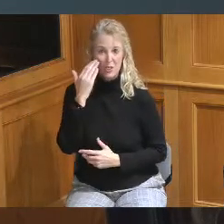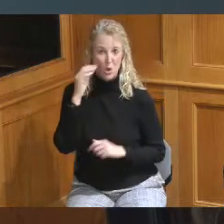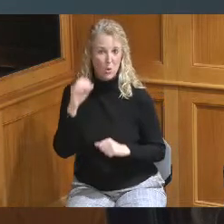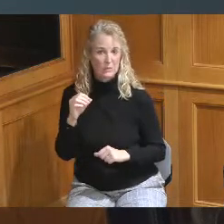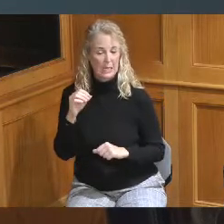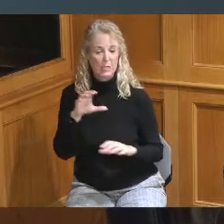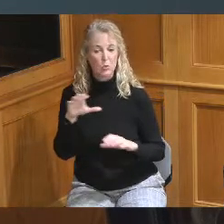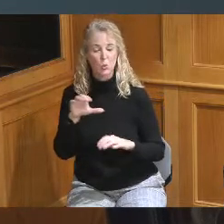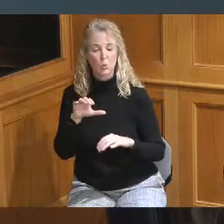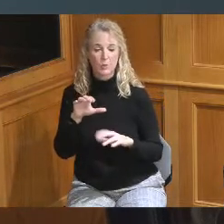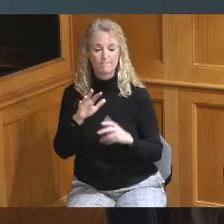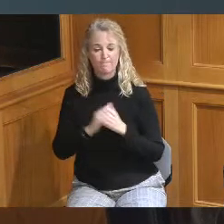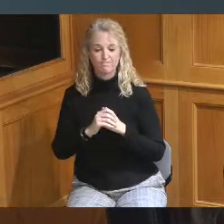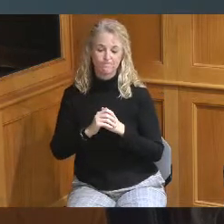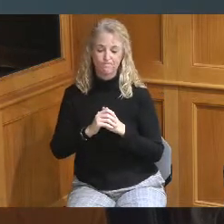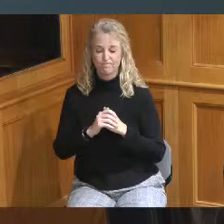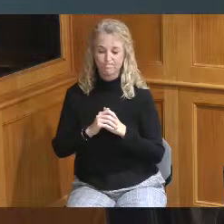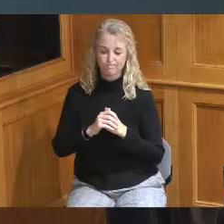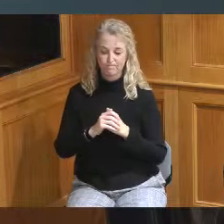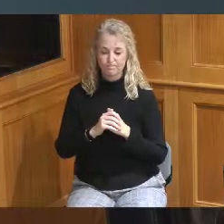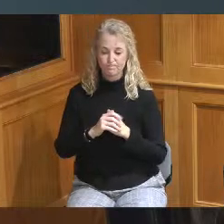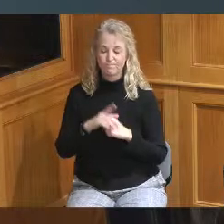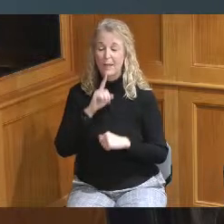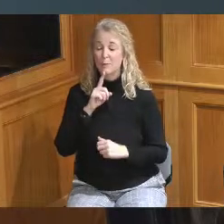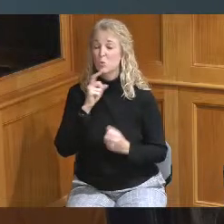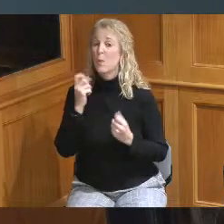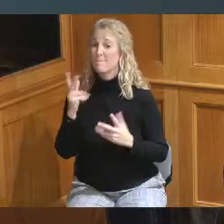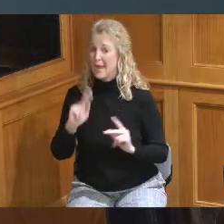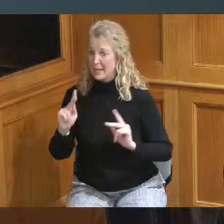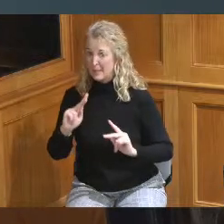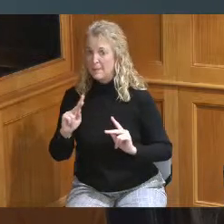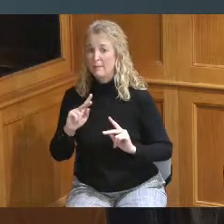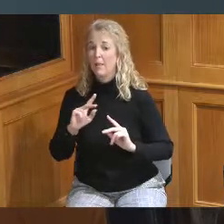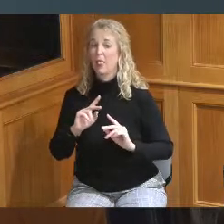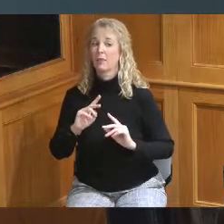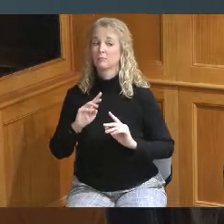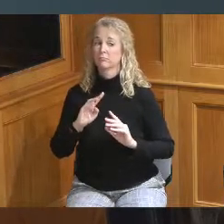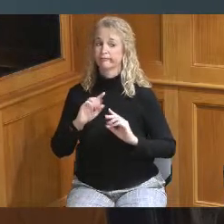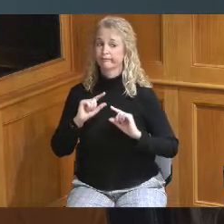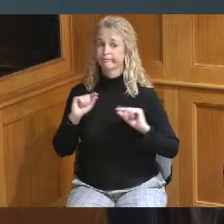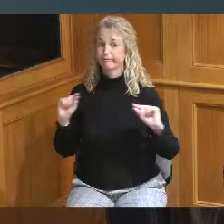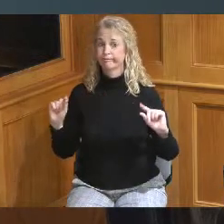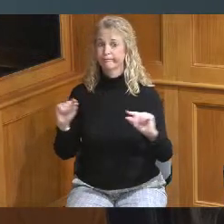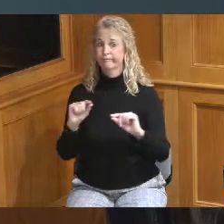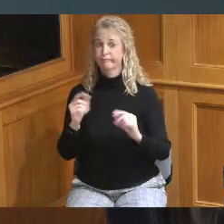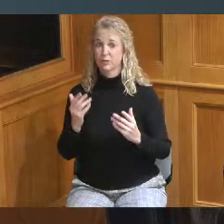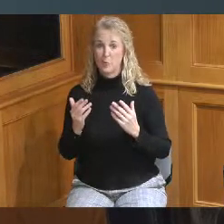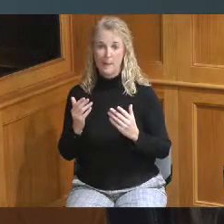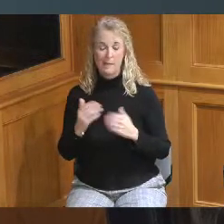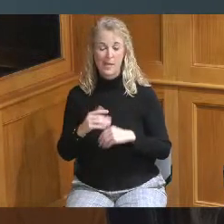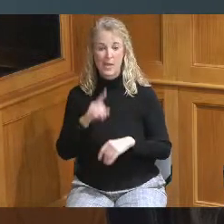some, I'm sure a lot of people are talking, maybe it's some information they may have, which I think will be